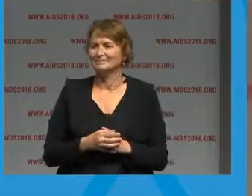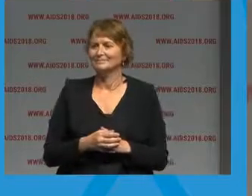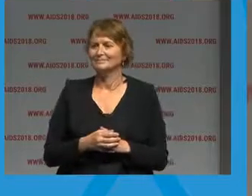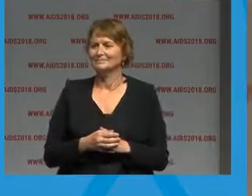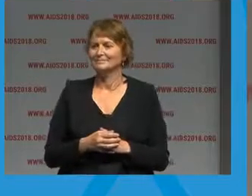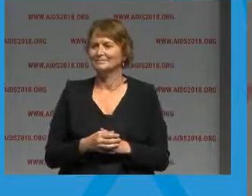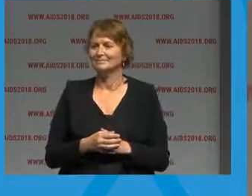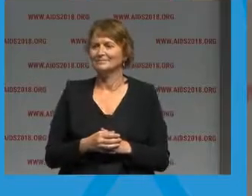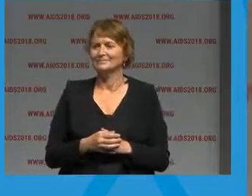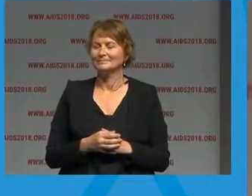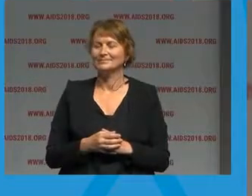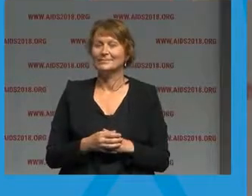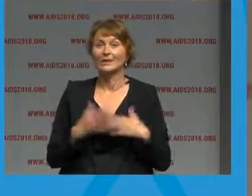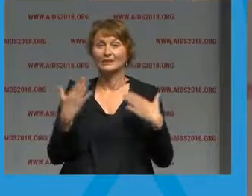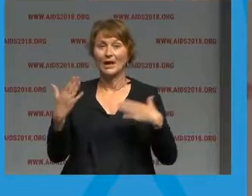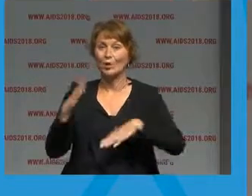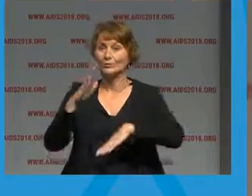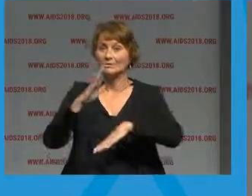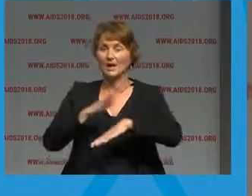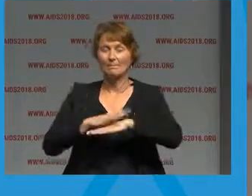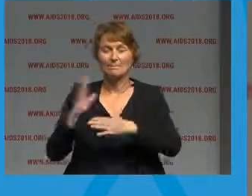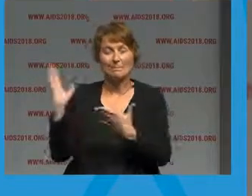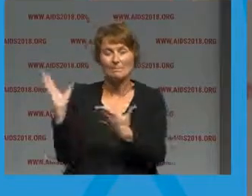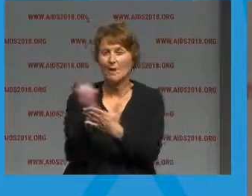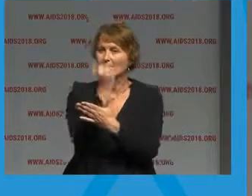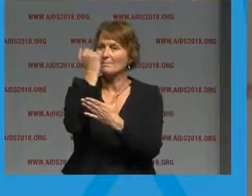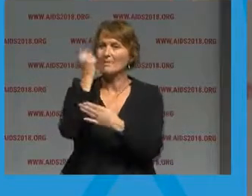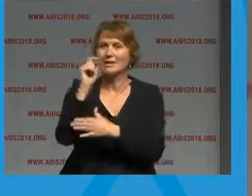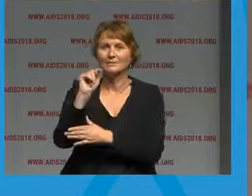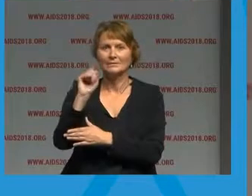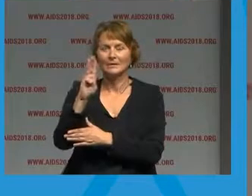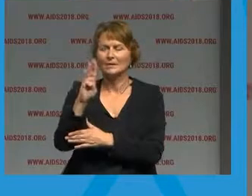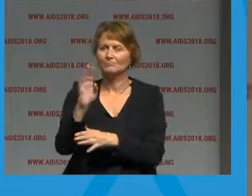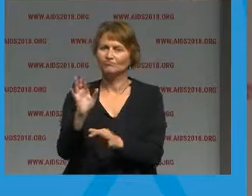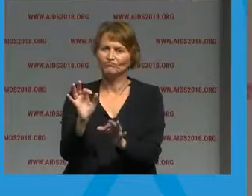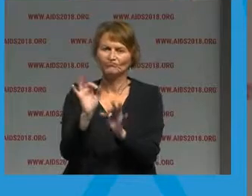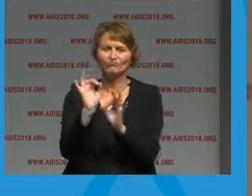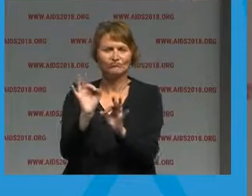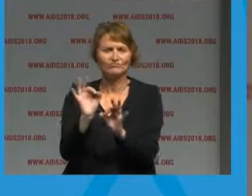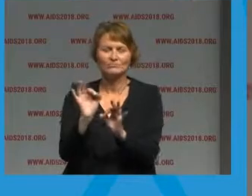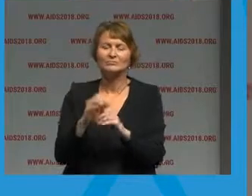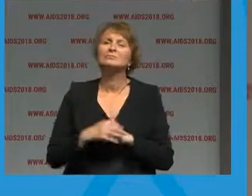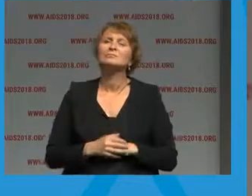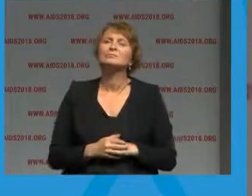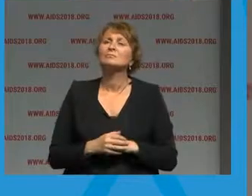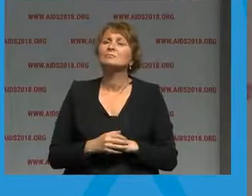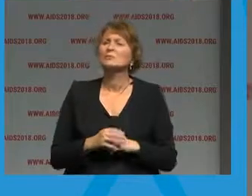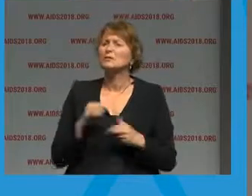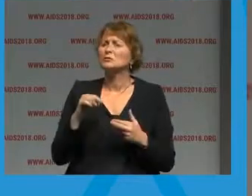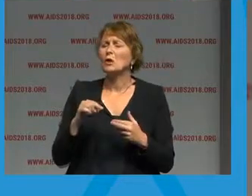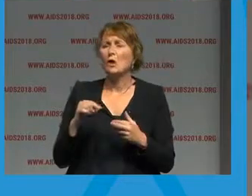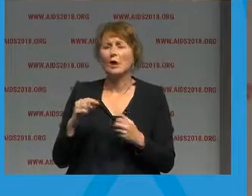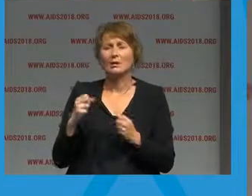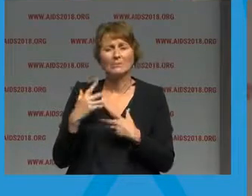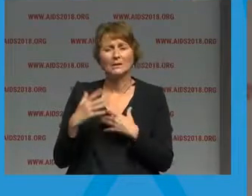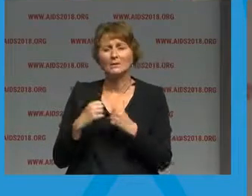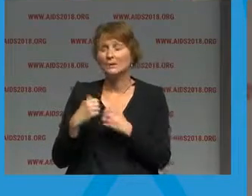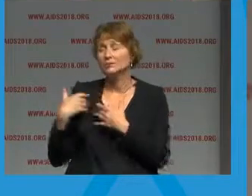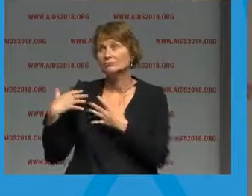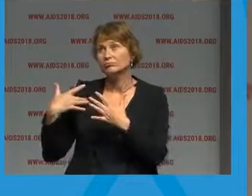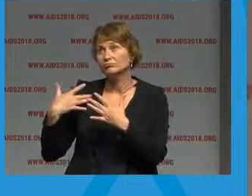So seizing the moment for TB is very accurate. We've been trying to seize it now for many